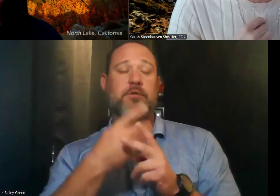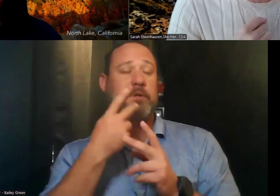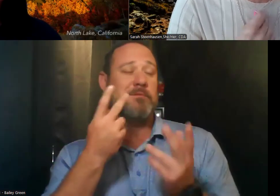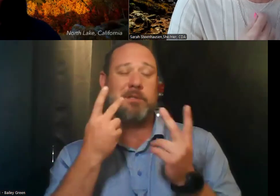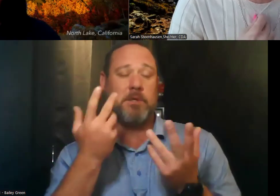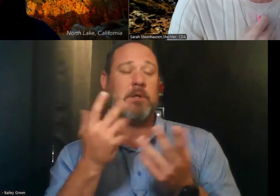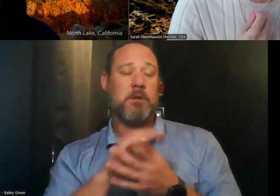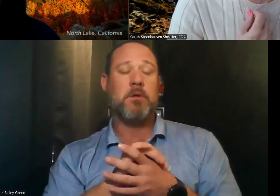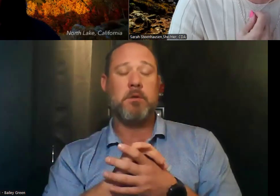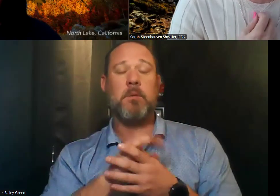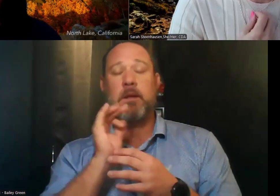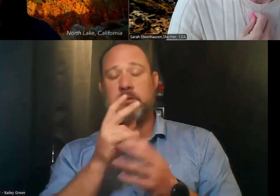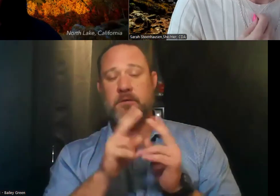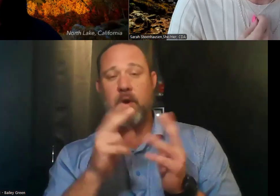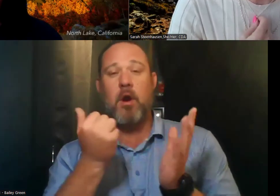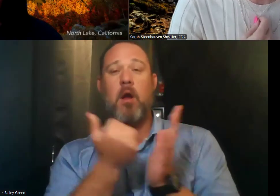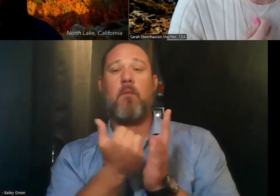see. But this is very helpful.